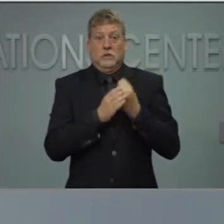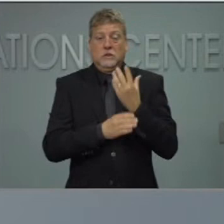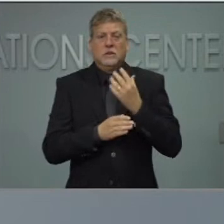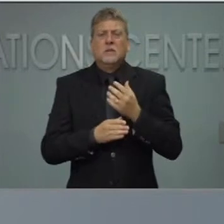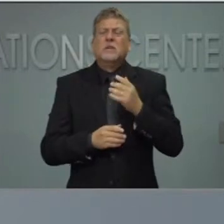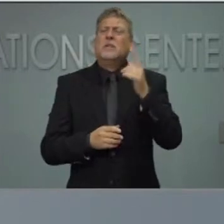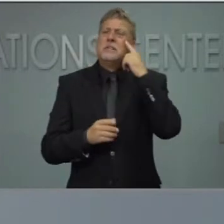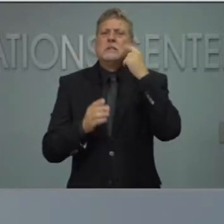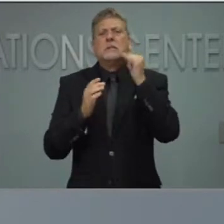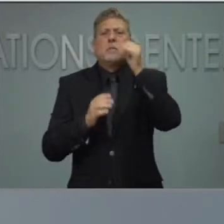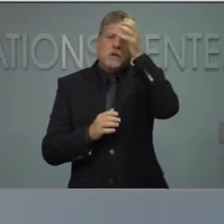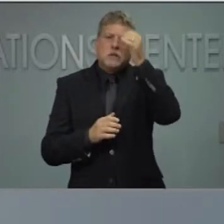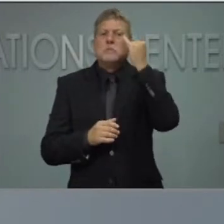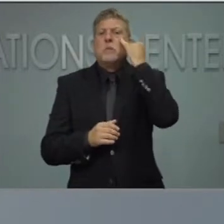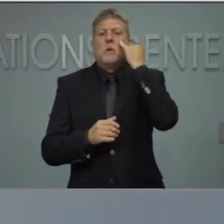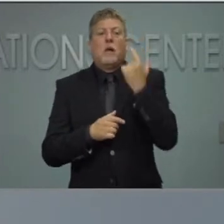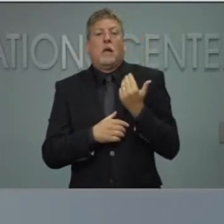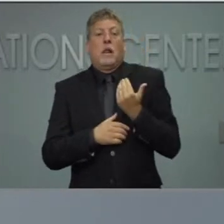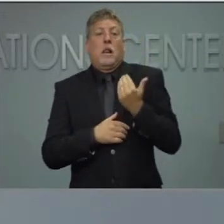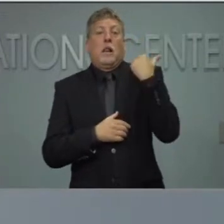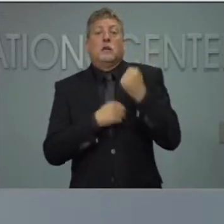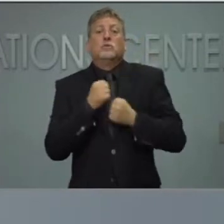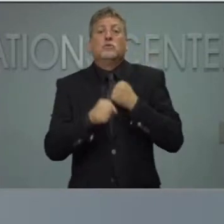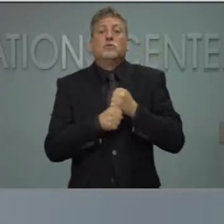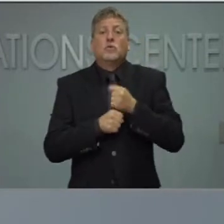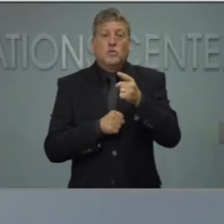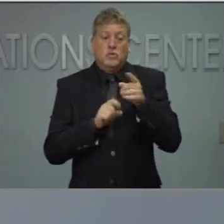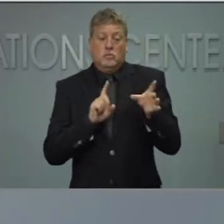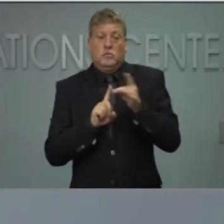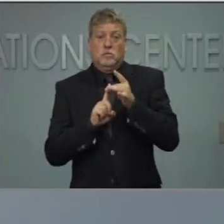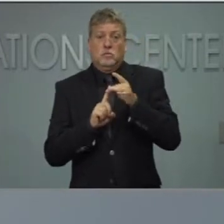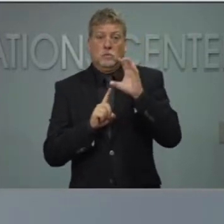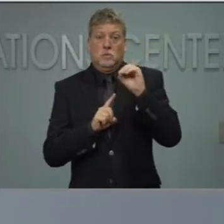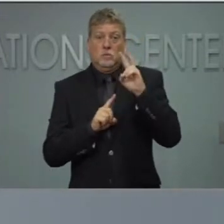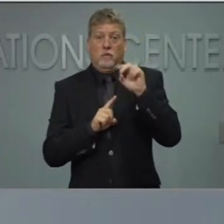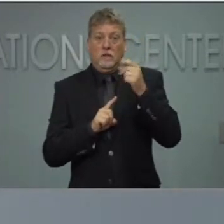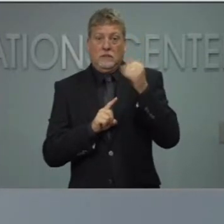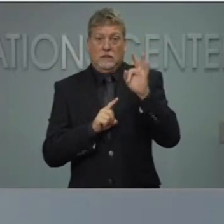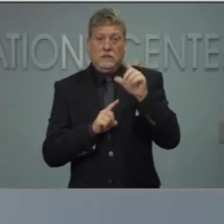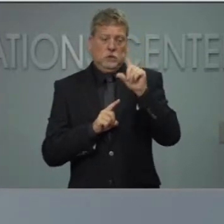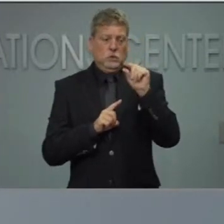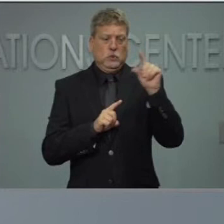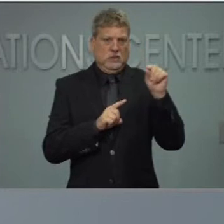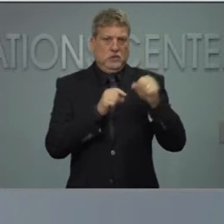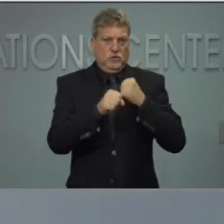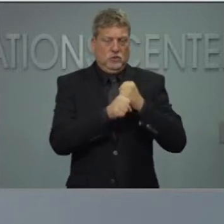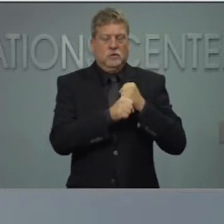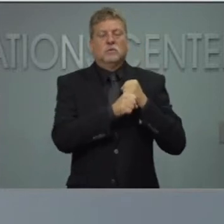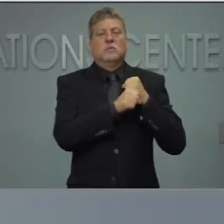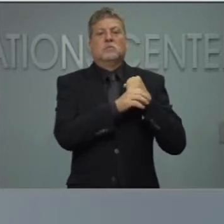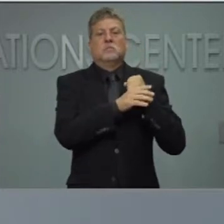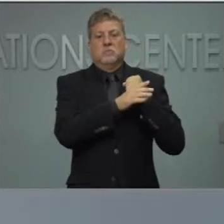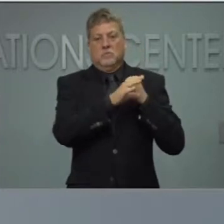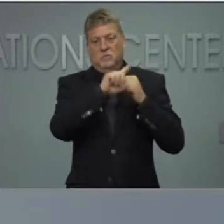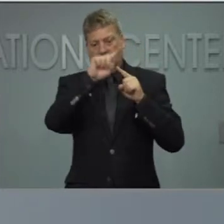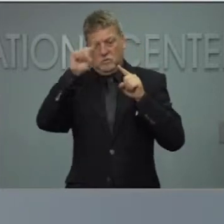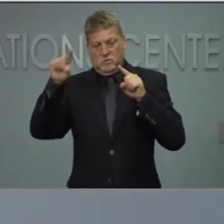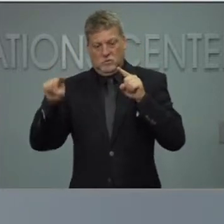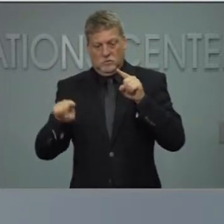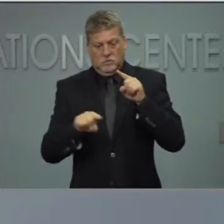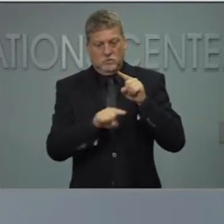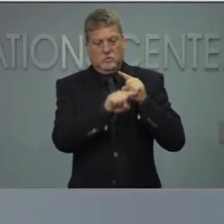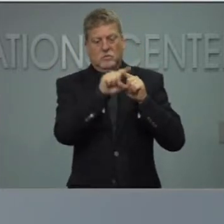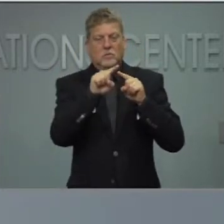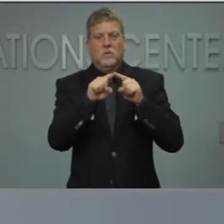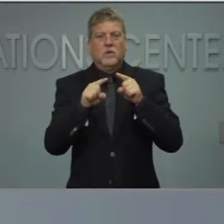ago, your immunity could wane, meaning lessen over time. Getting the vaccine really teaches your body